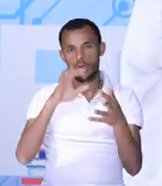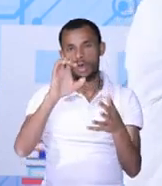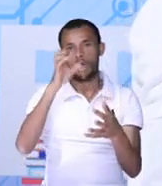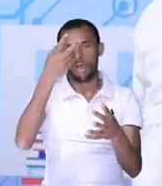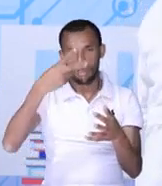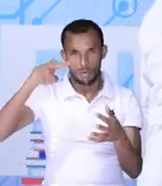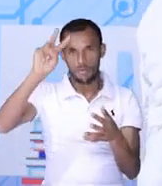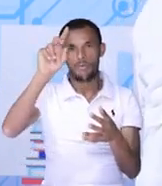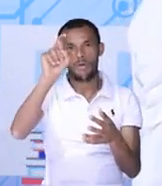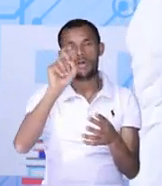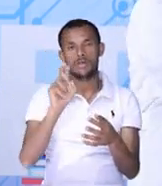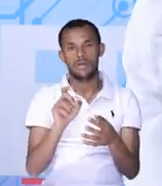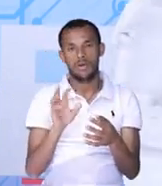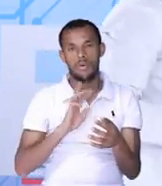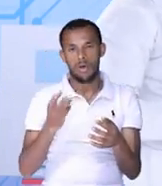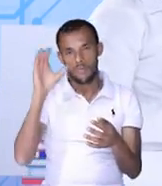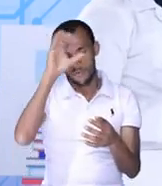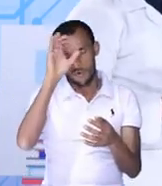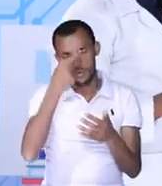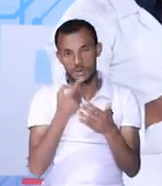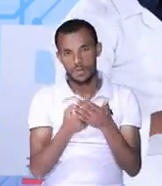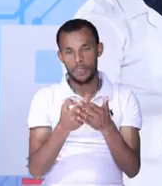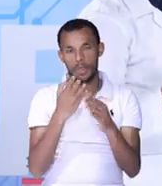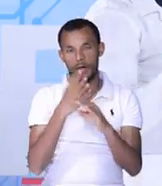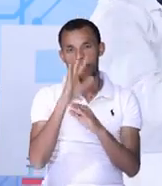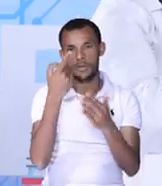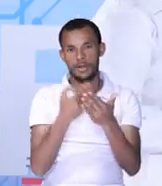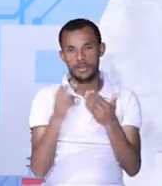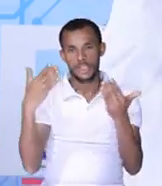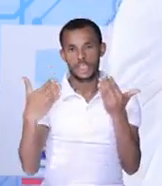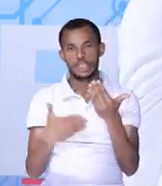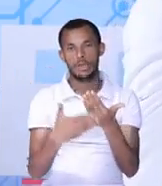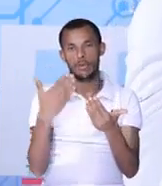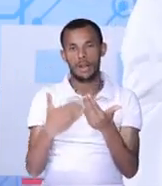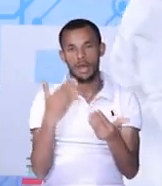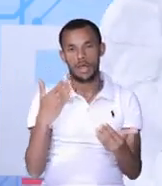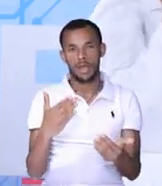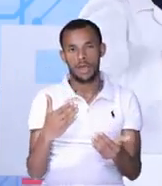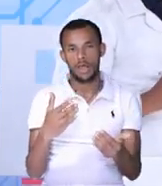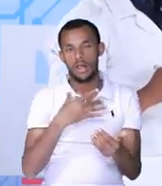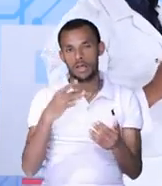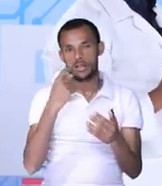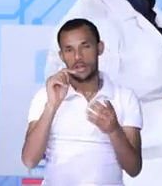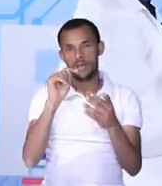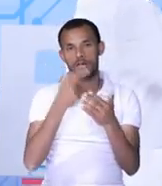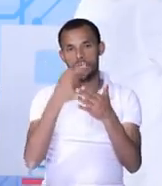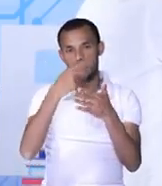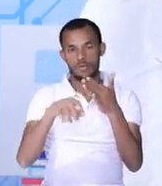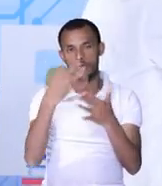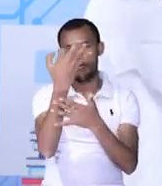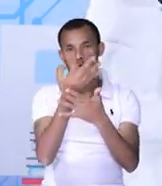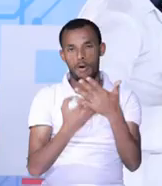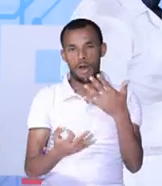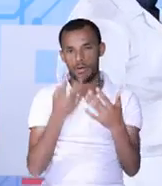dx itself. So we have found this. After this, simply plug these values into the formula, this